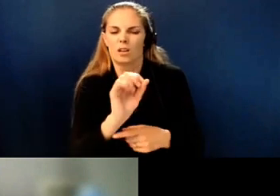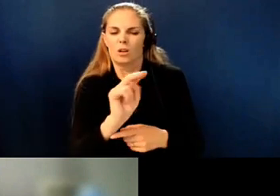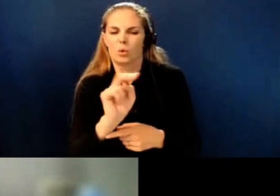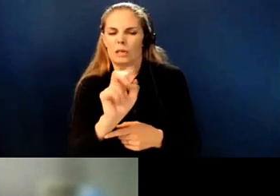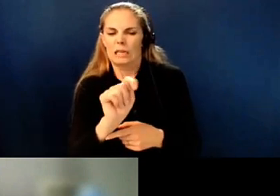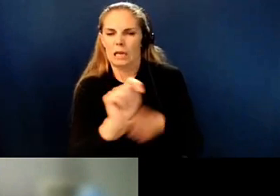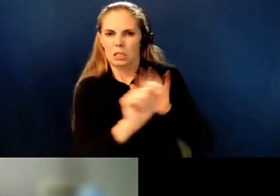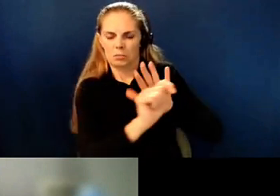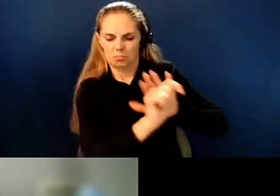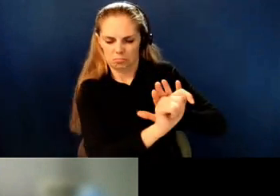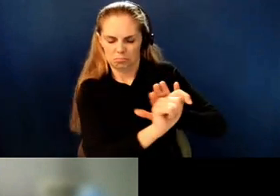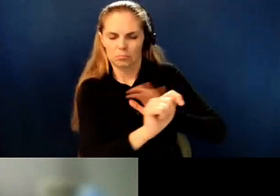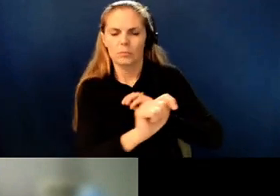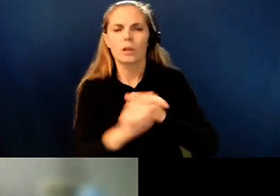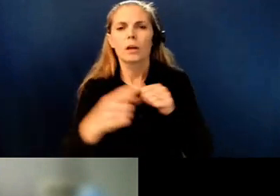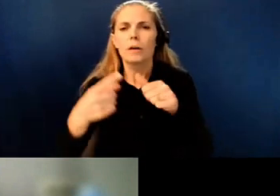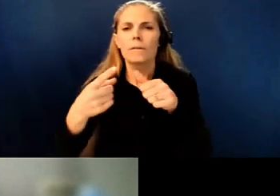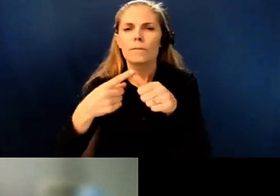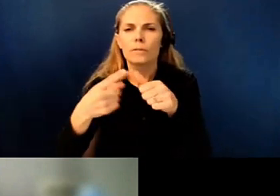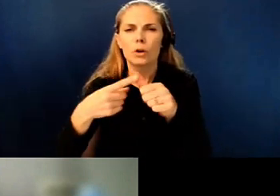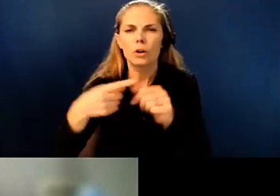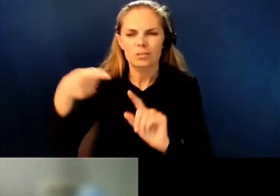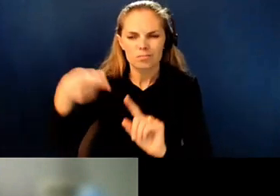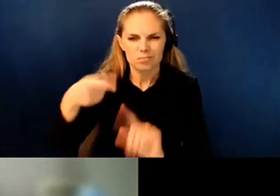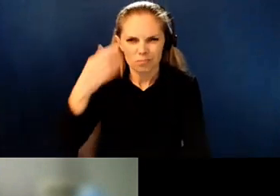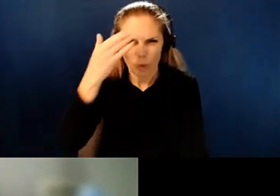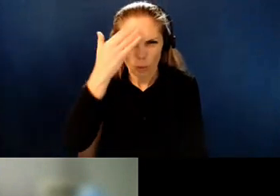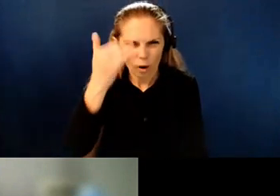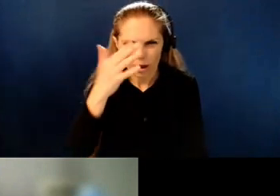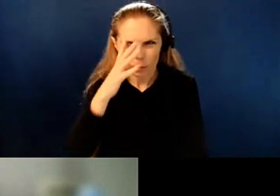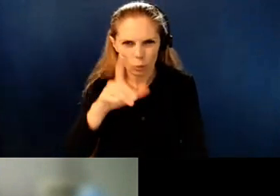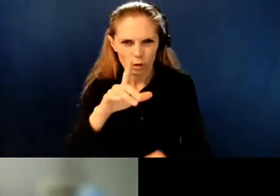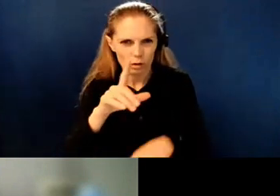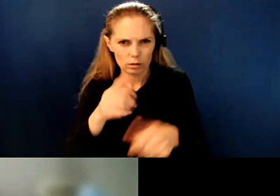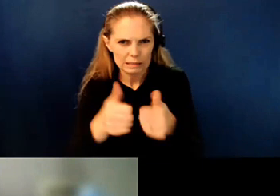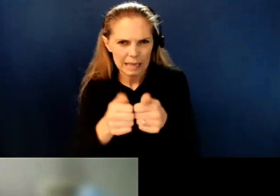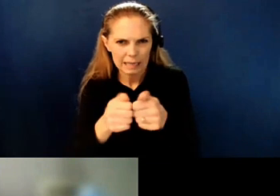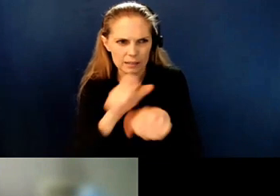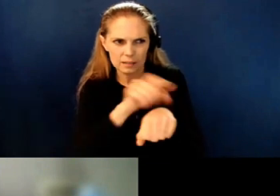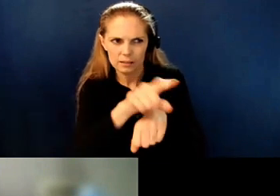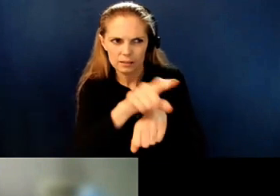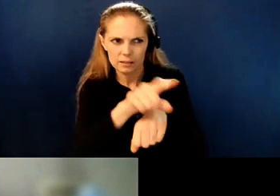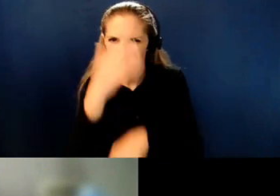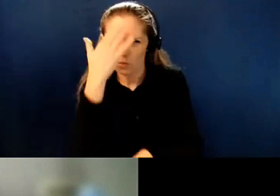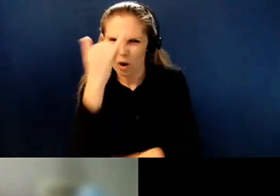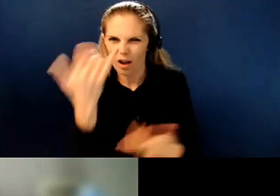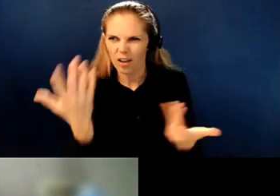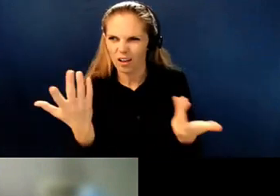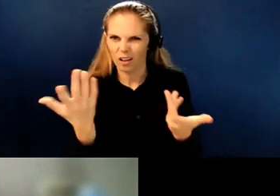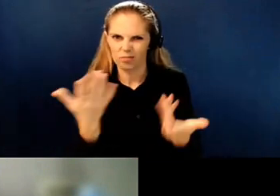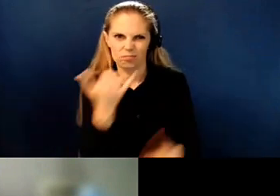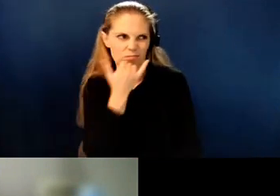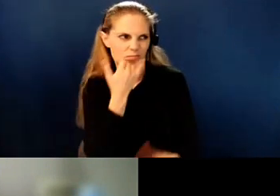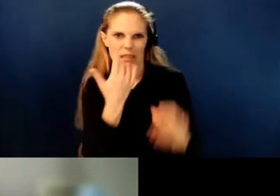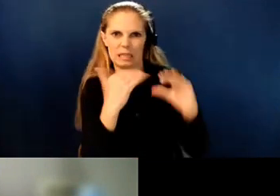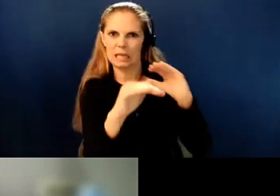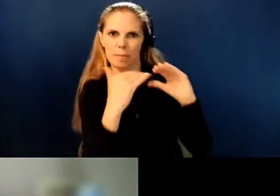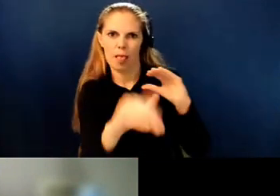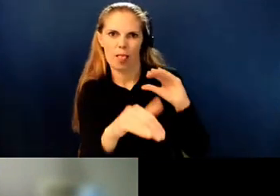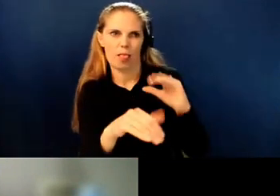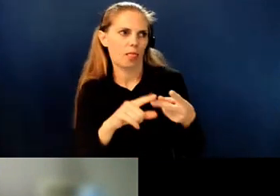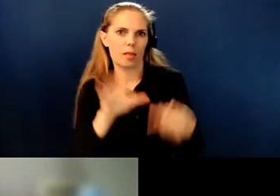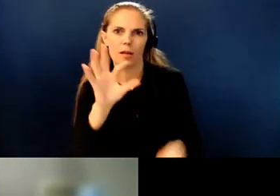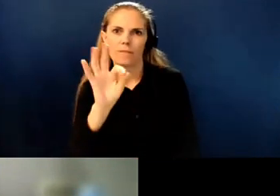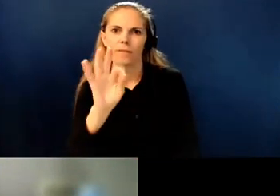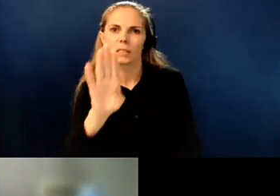other communication channel, which is often email, but it can be other things. Jane mentioned that her boss uses Facebook messaging, whatever. There's all kinds